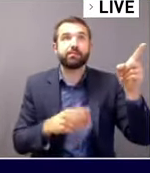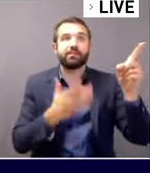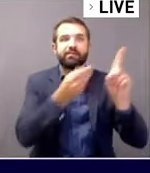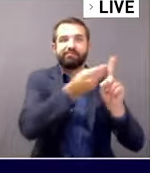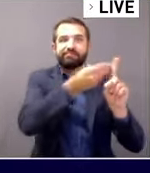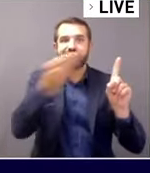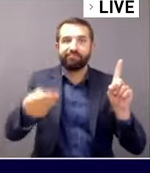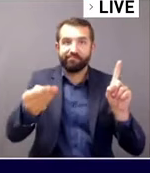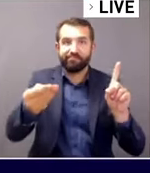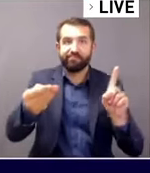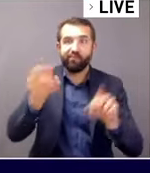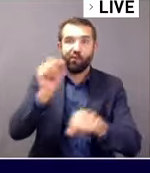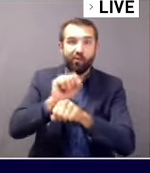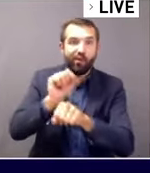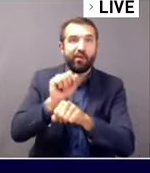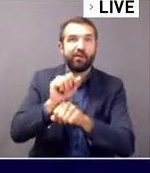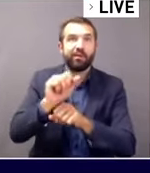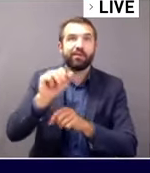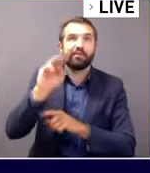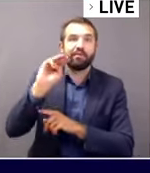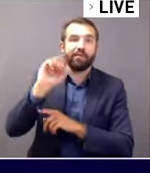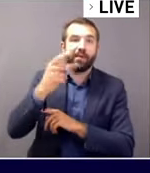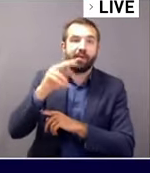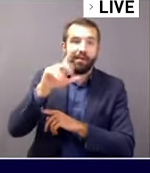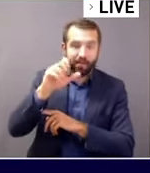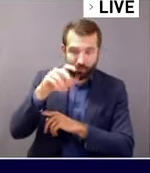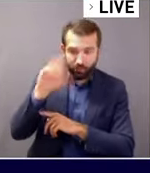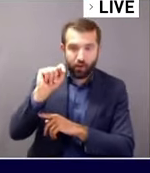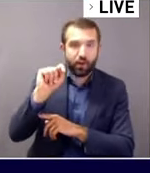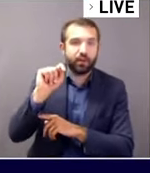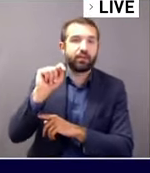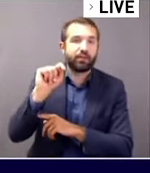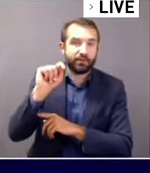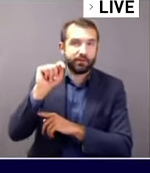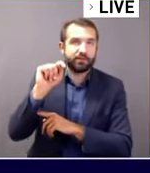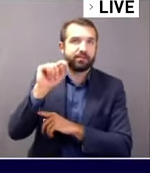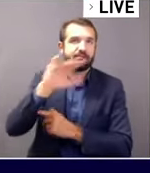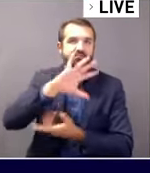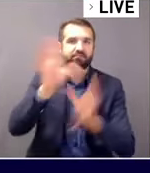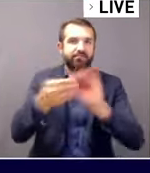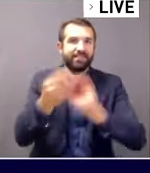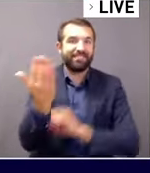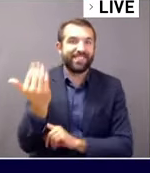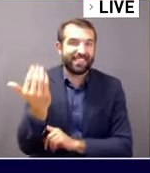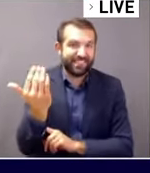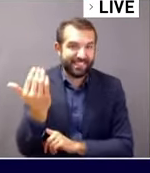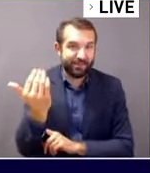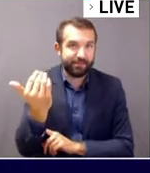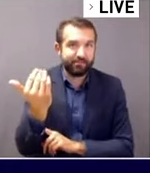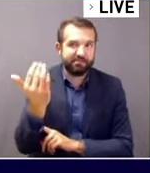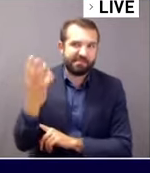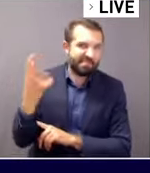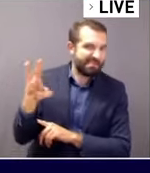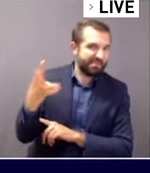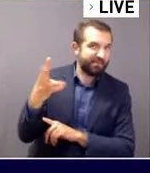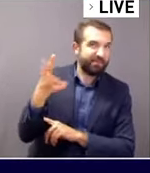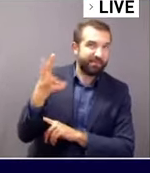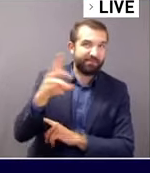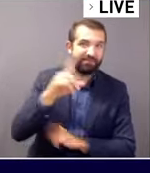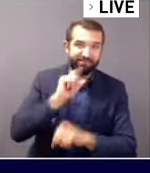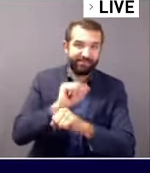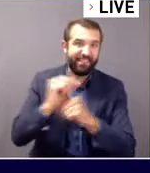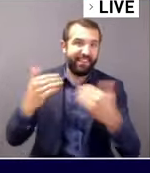Crest. In addition to that individual at Maple Crest, there are 15 additional cases at